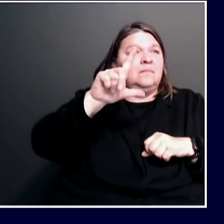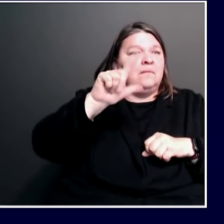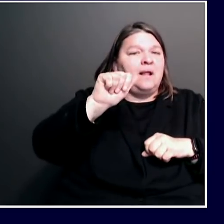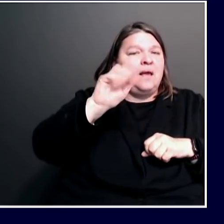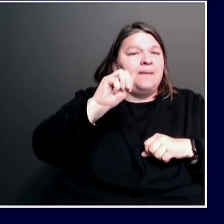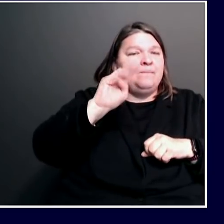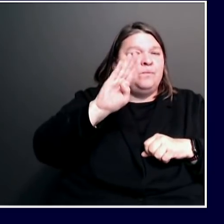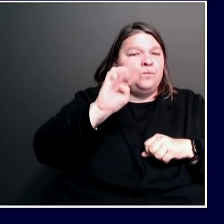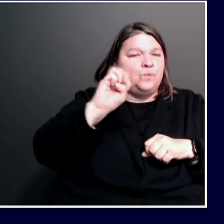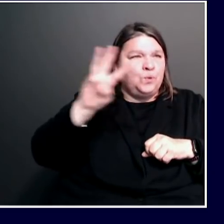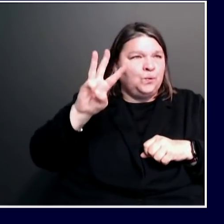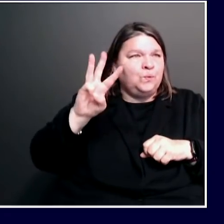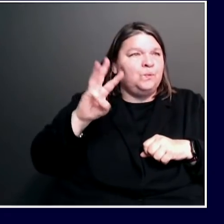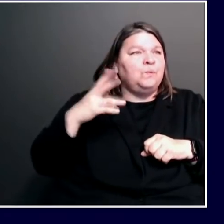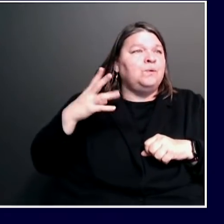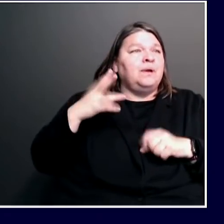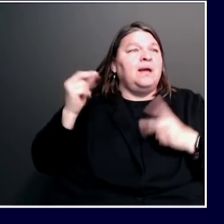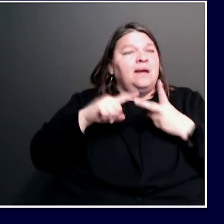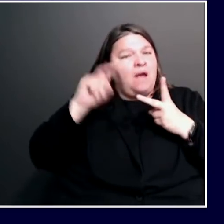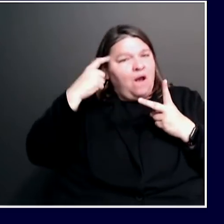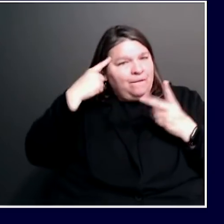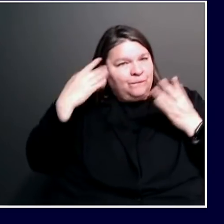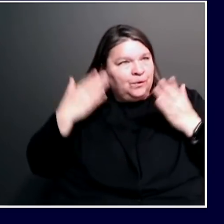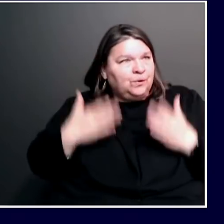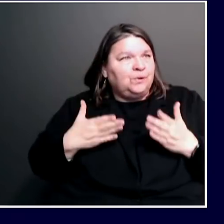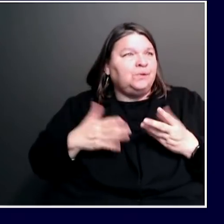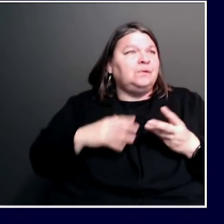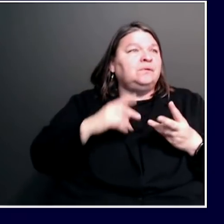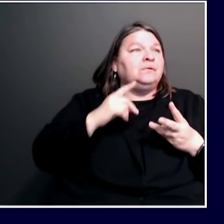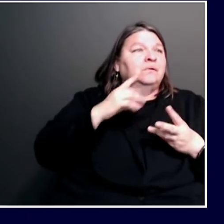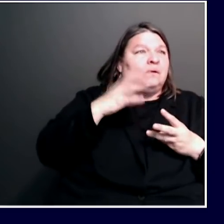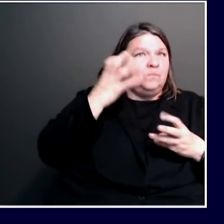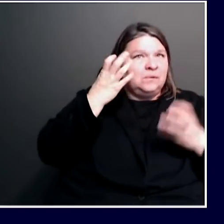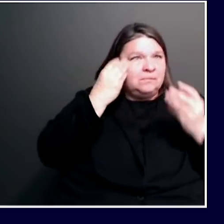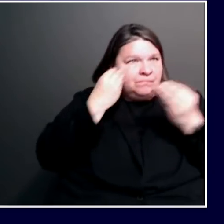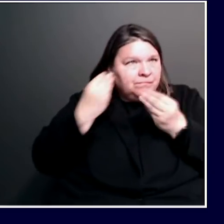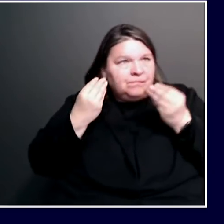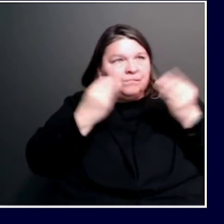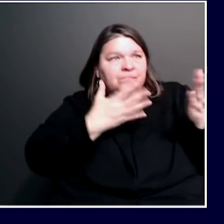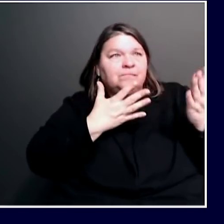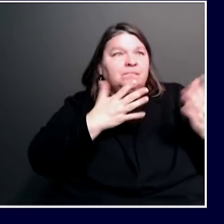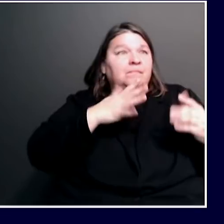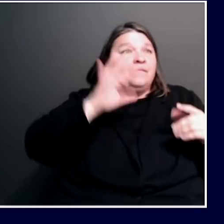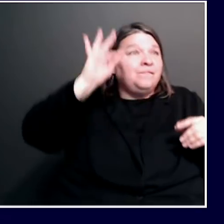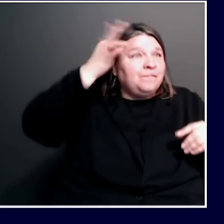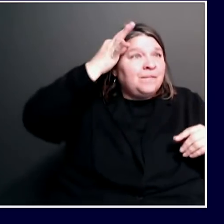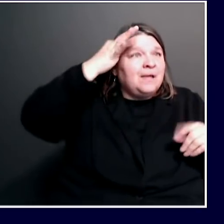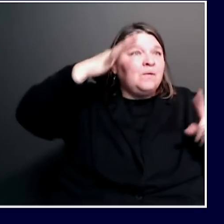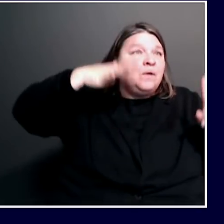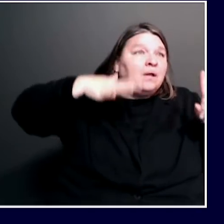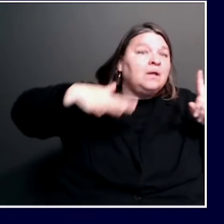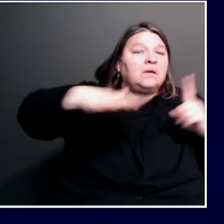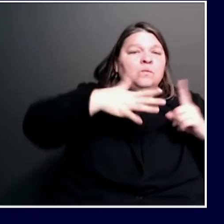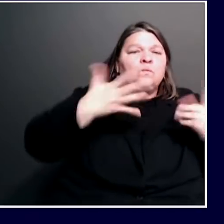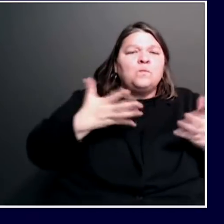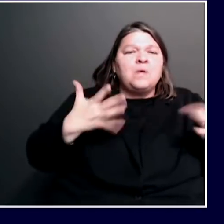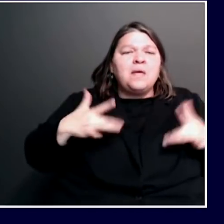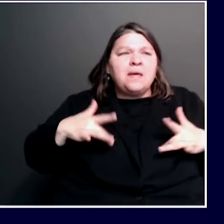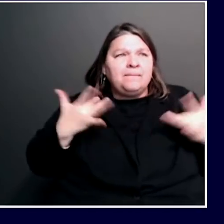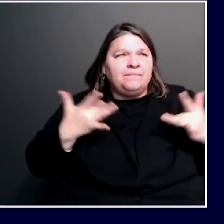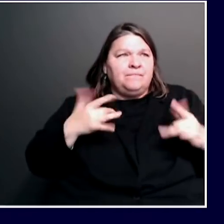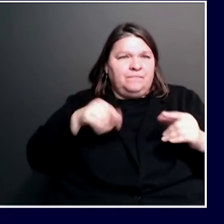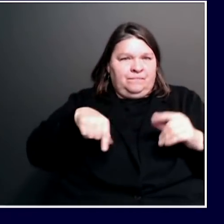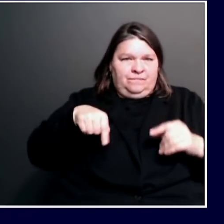that federal officials have a clear view of what the picture of COVID-19 is in the state of Maine. Federal officials have seen that, and